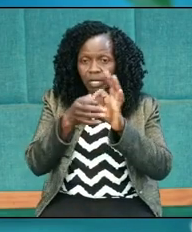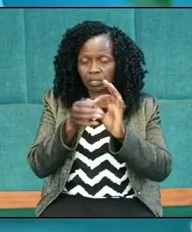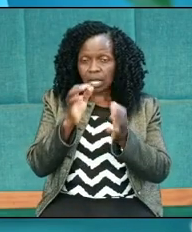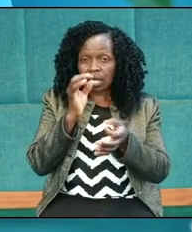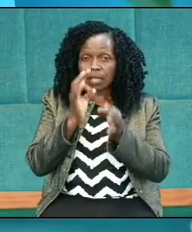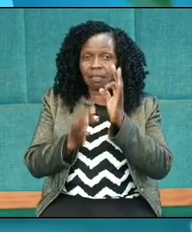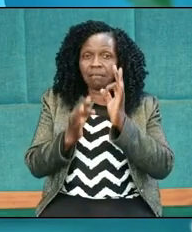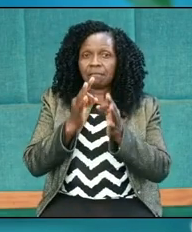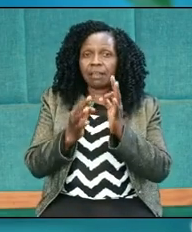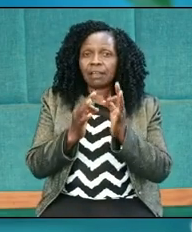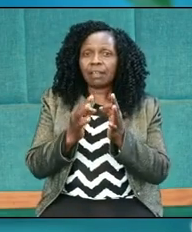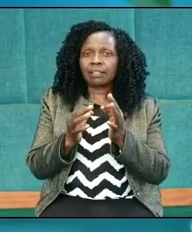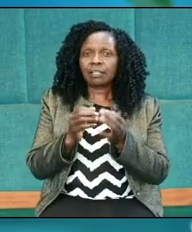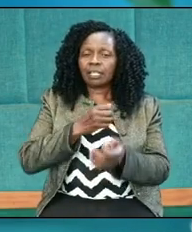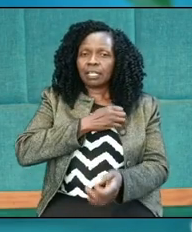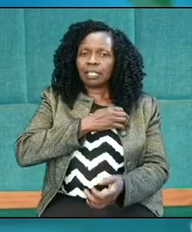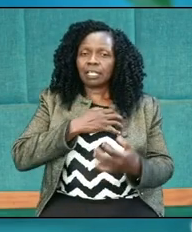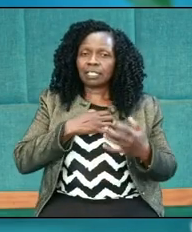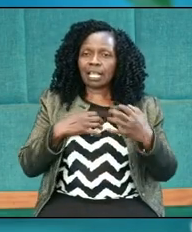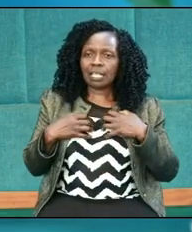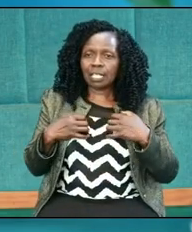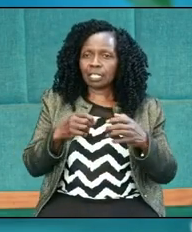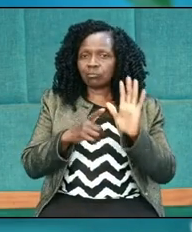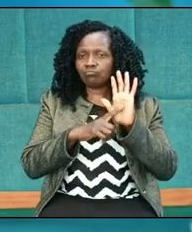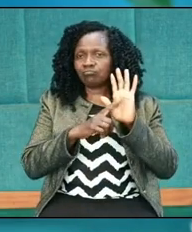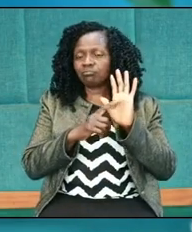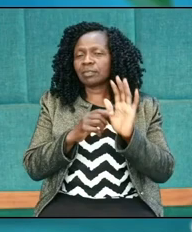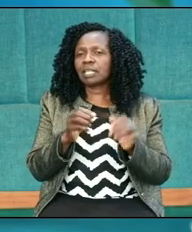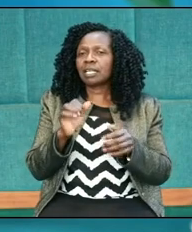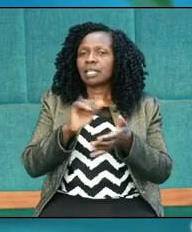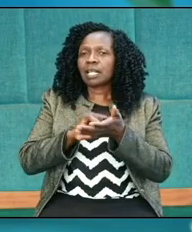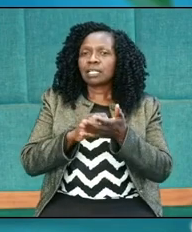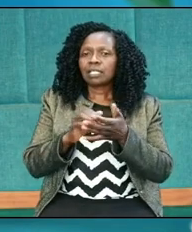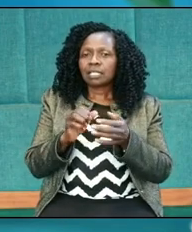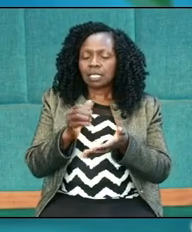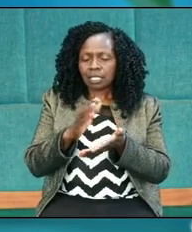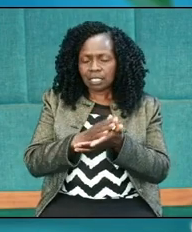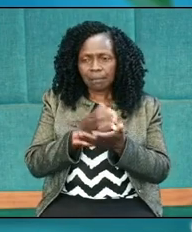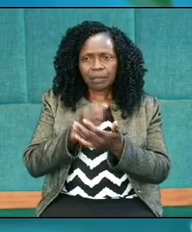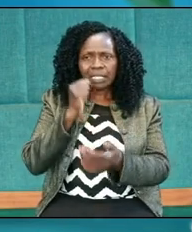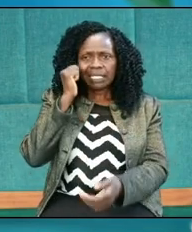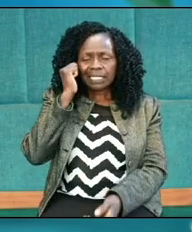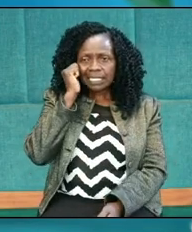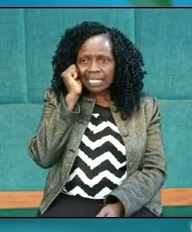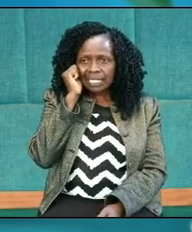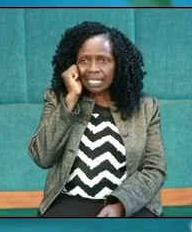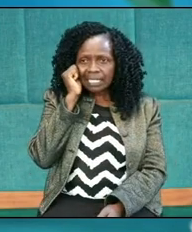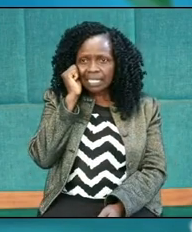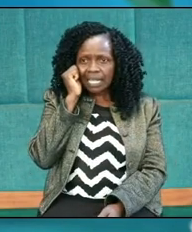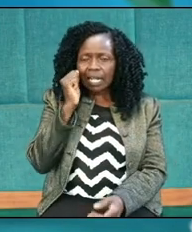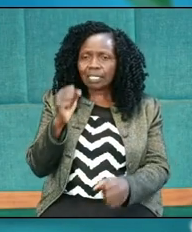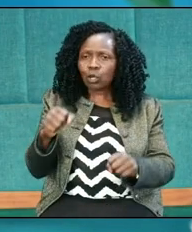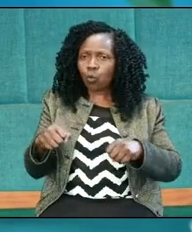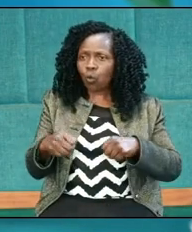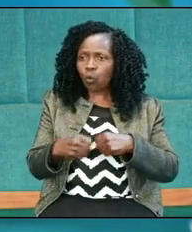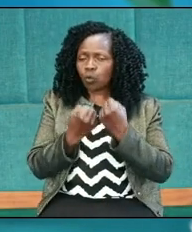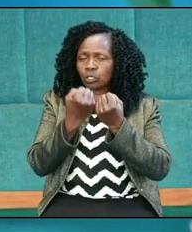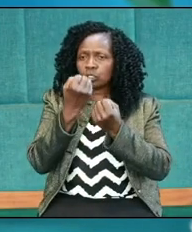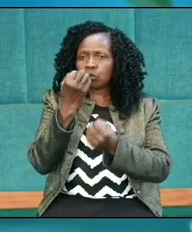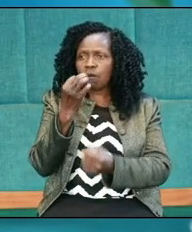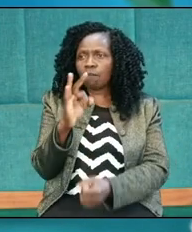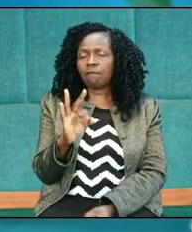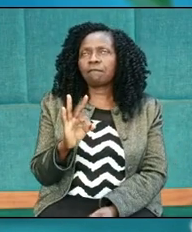and even science has demonstrated that some diseases, their cause